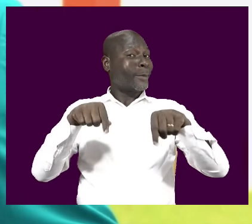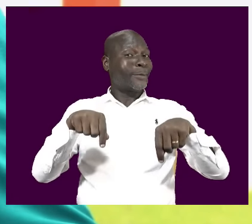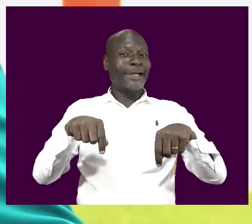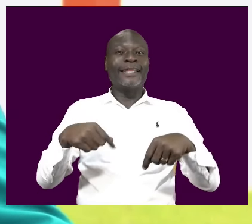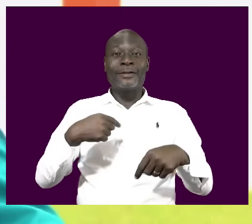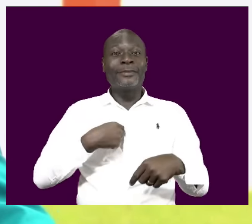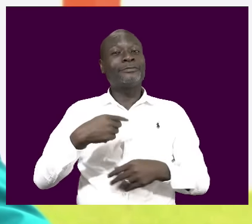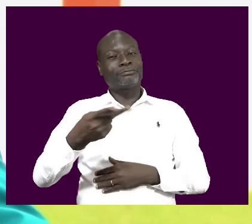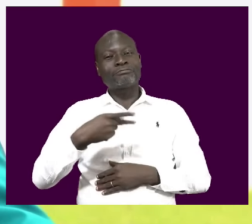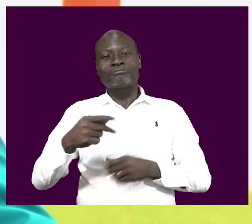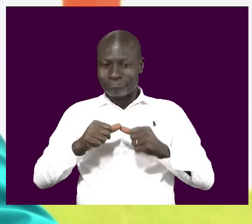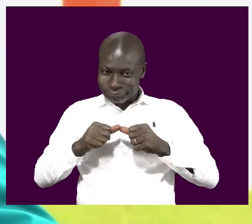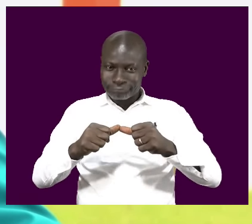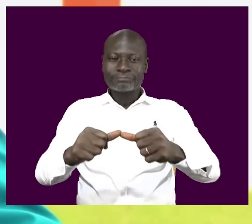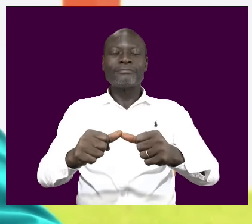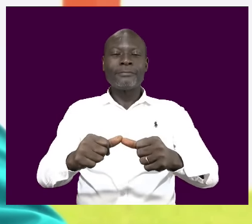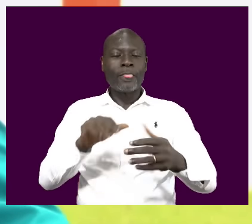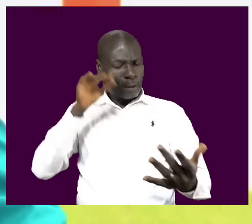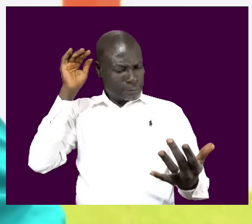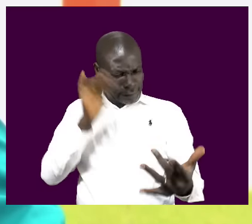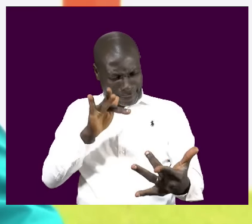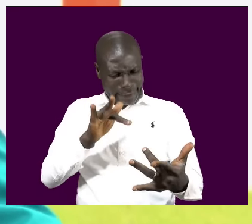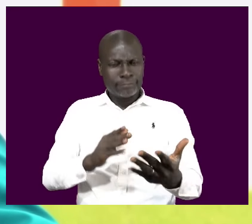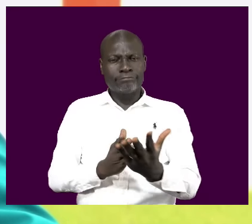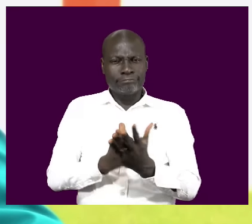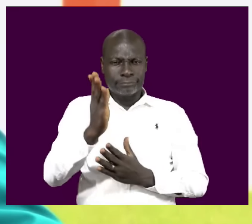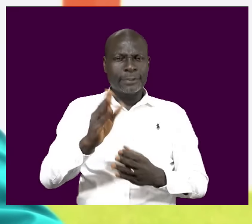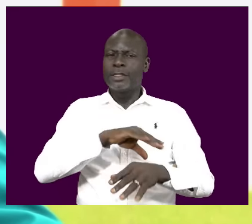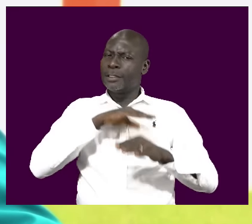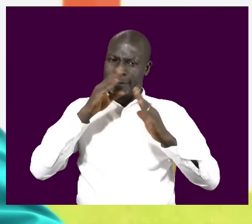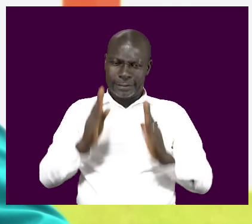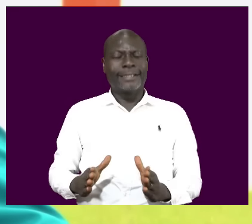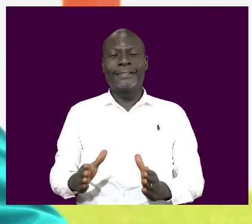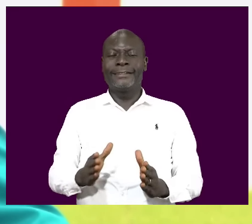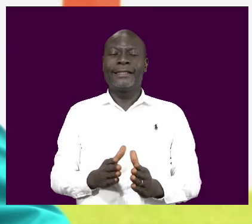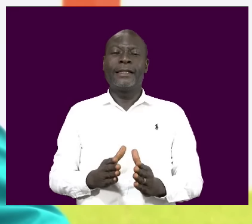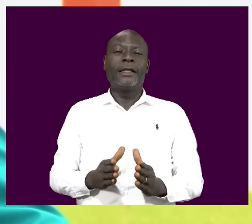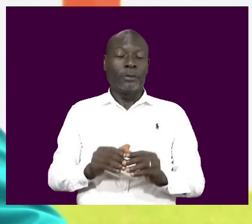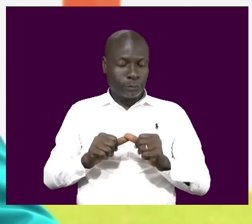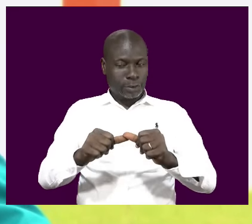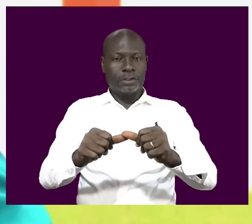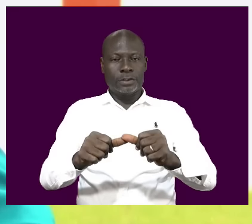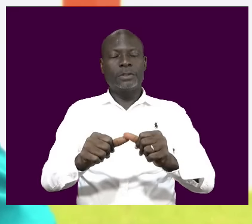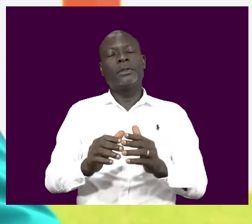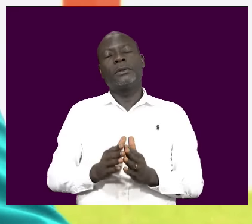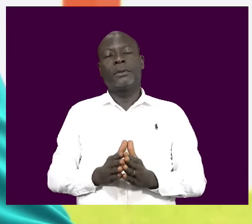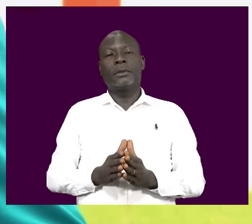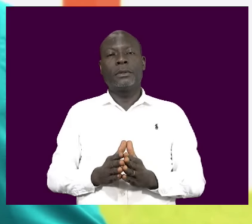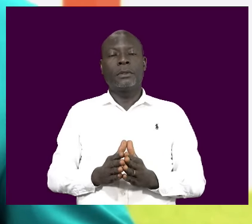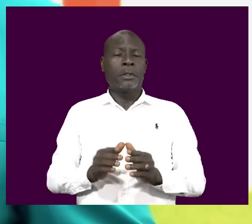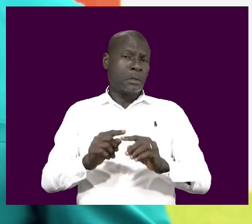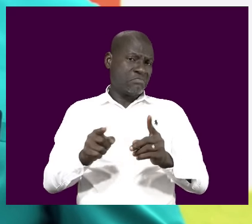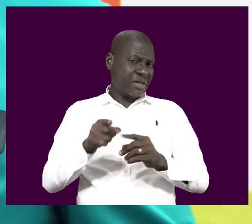no etoa ye ne adusua the original Christianity no ye toa so na